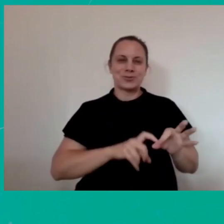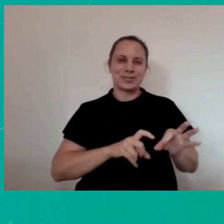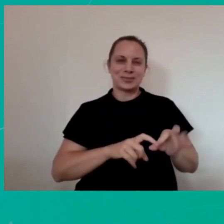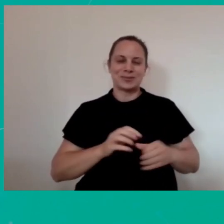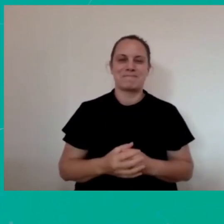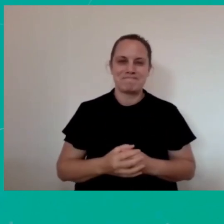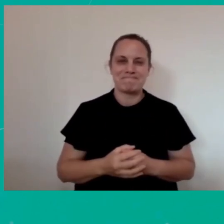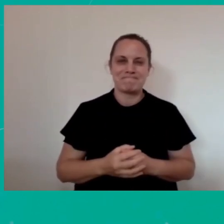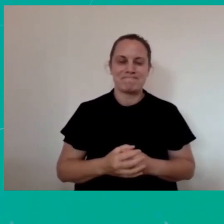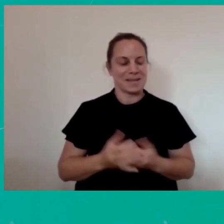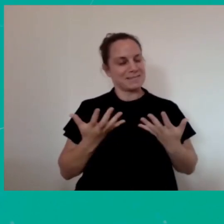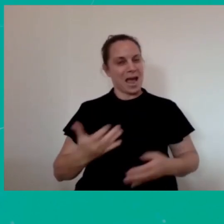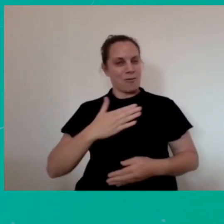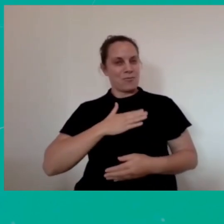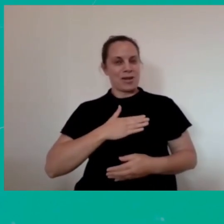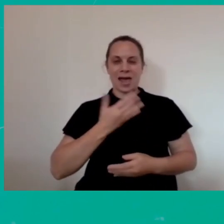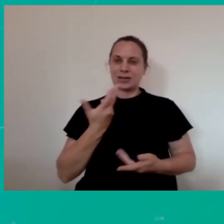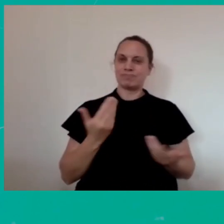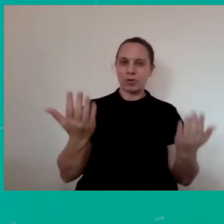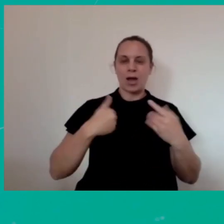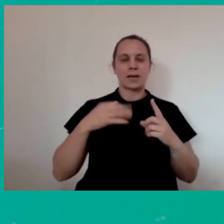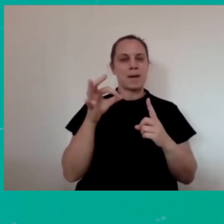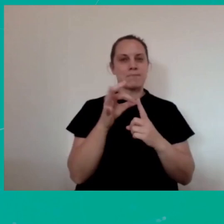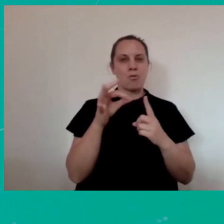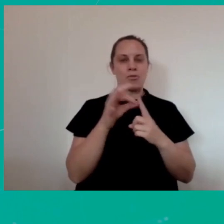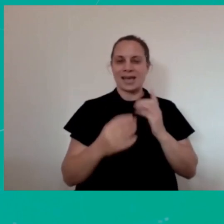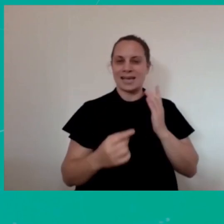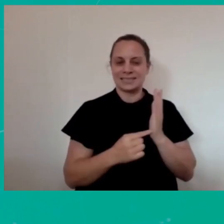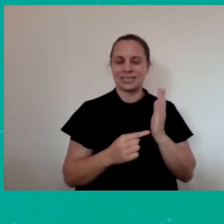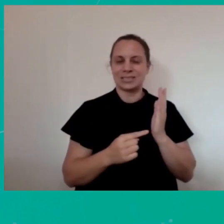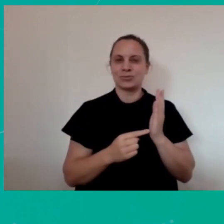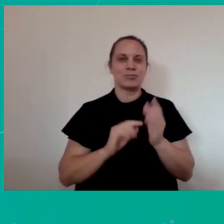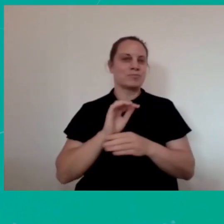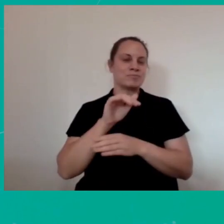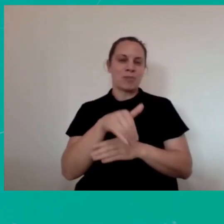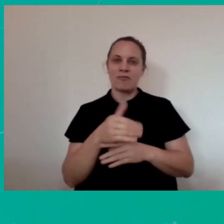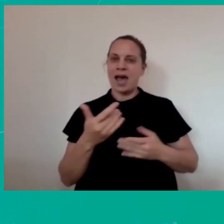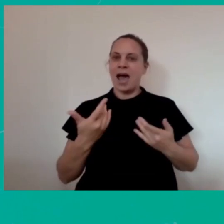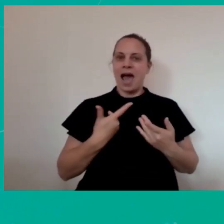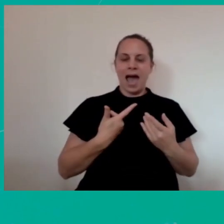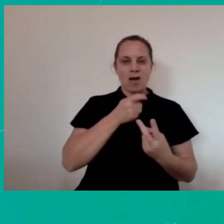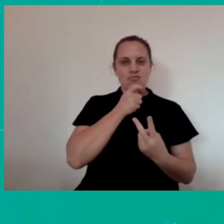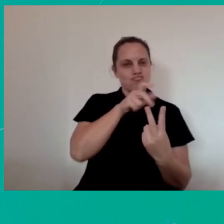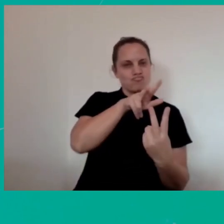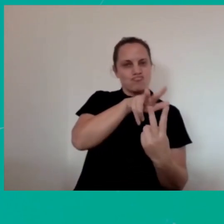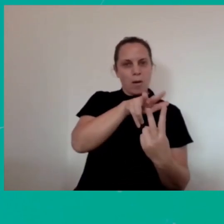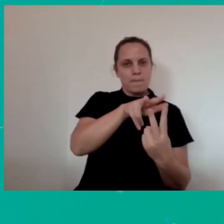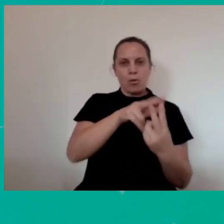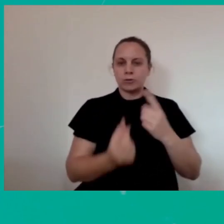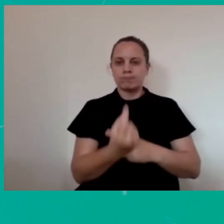Okay, I would now like to welcome Paula Tesoriero to speak about why the Commission asked for these reports to be done. Kia ora,